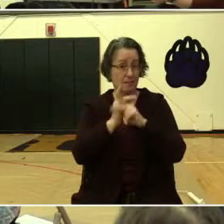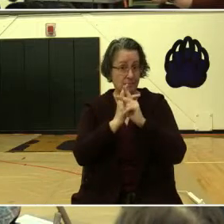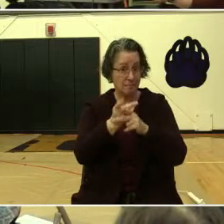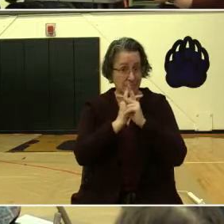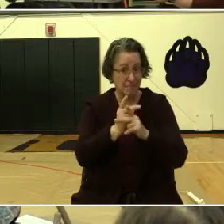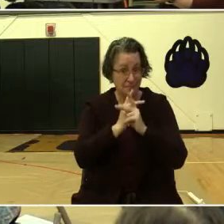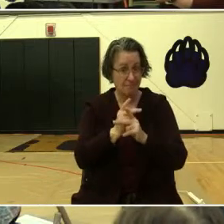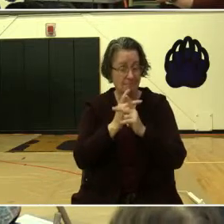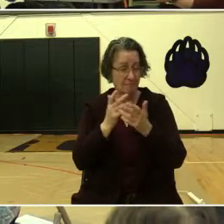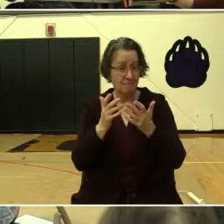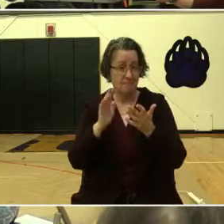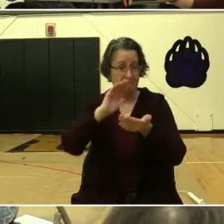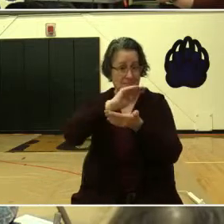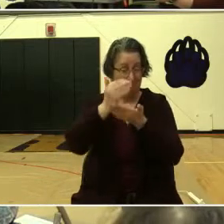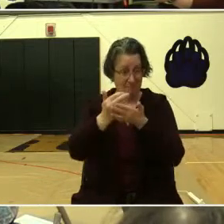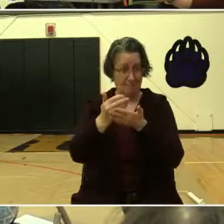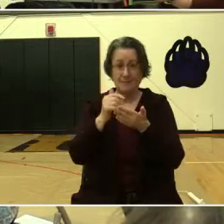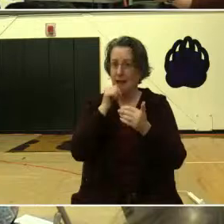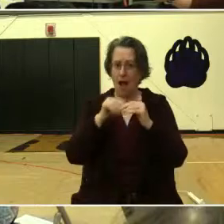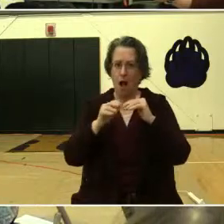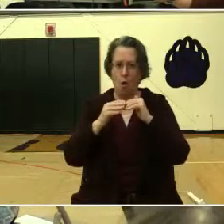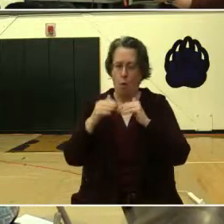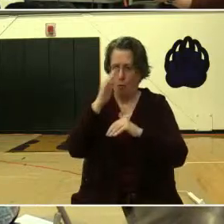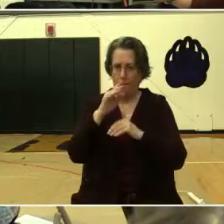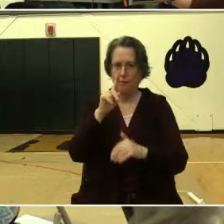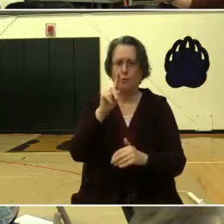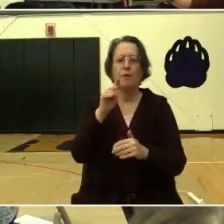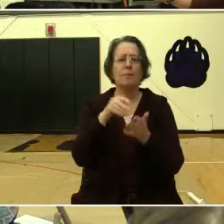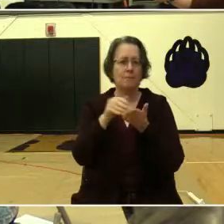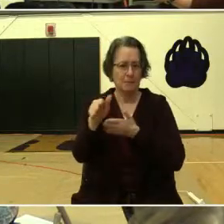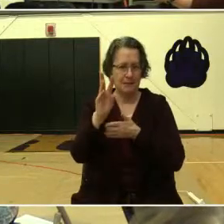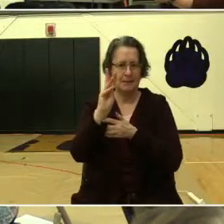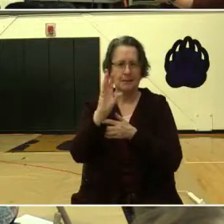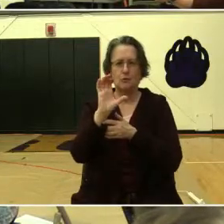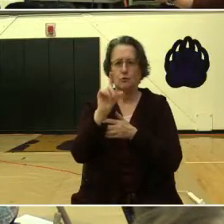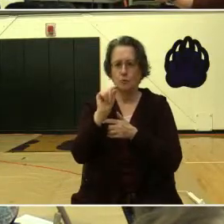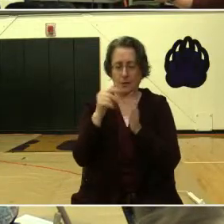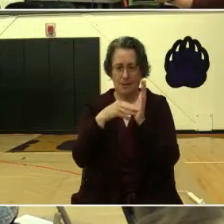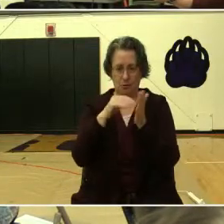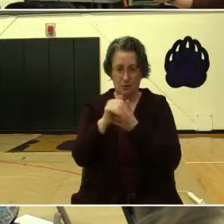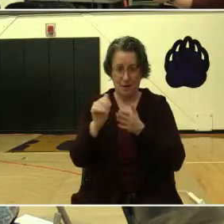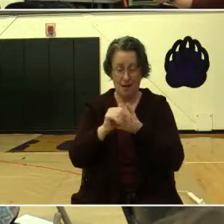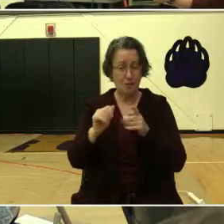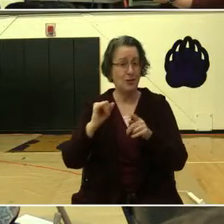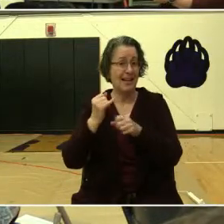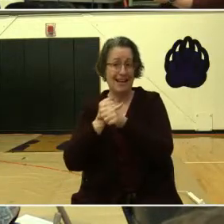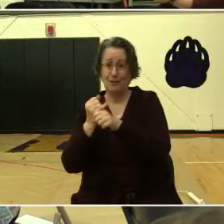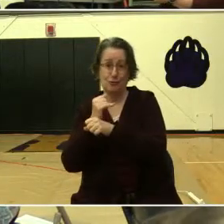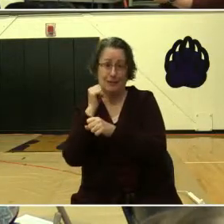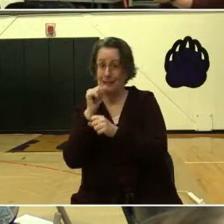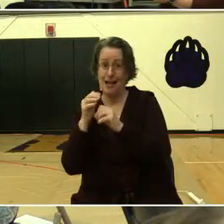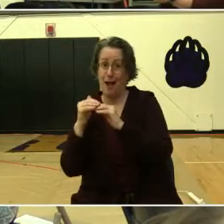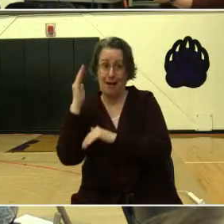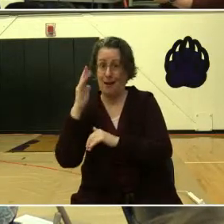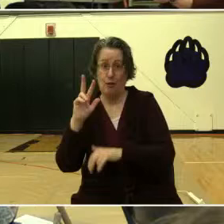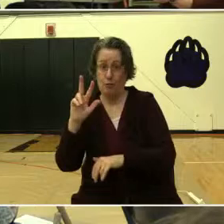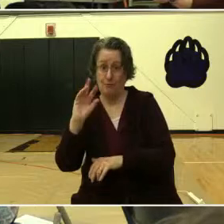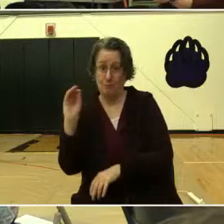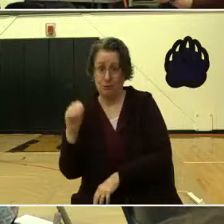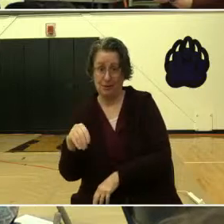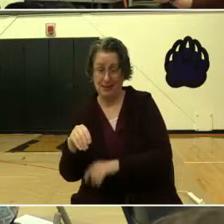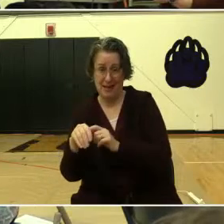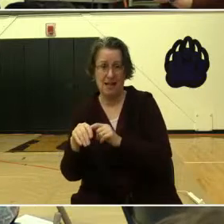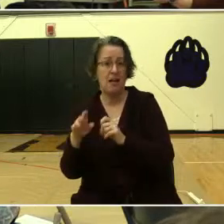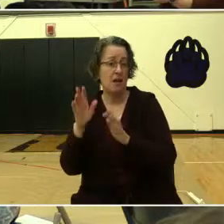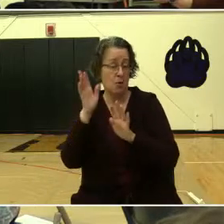town of brator in the amount not to exceed $1,620 th000 and bearing interest not to exceed 3% be issued for